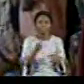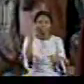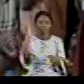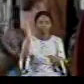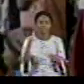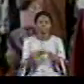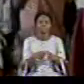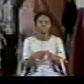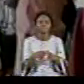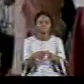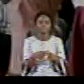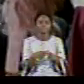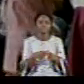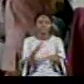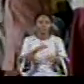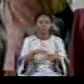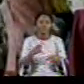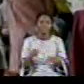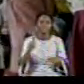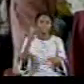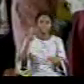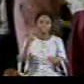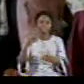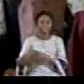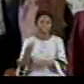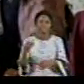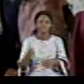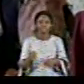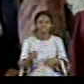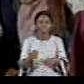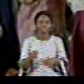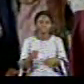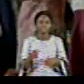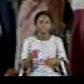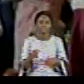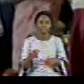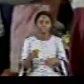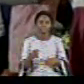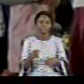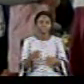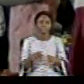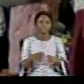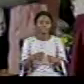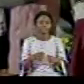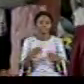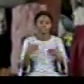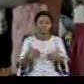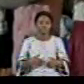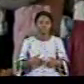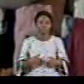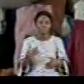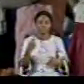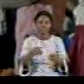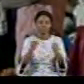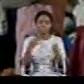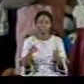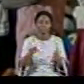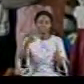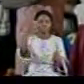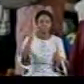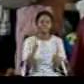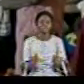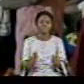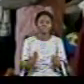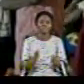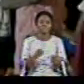but tonight the redemptive power of god traveling all the way to however she was she says after the prayer of the